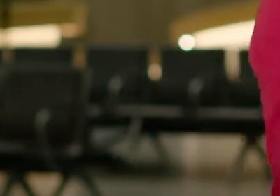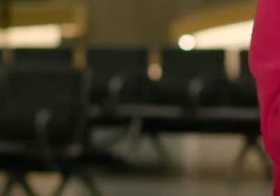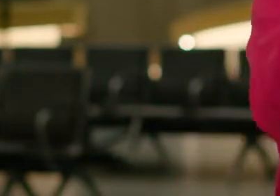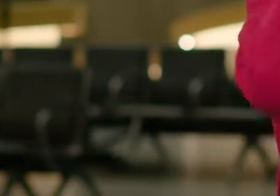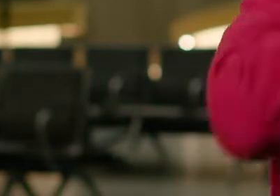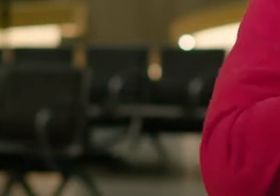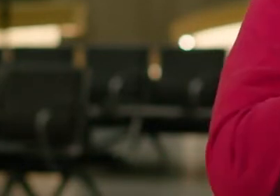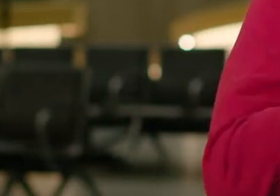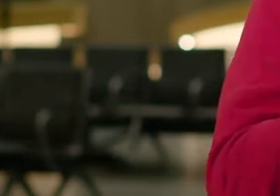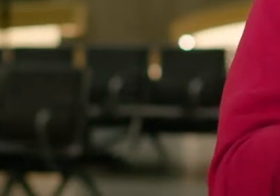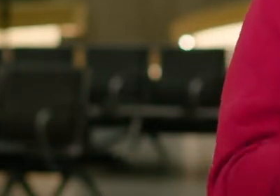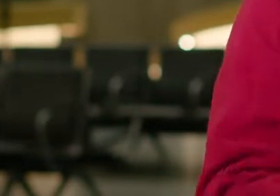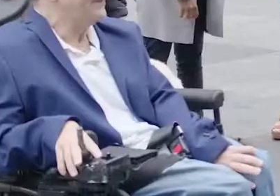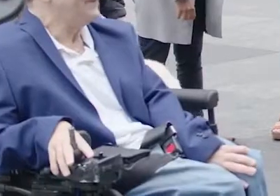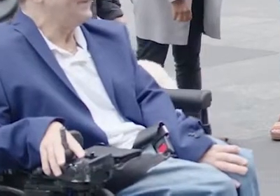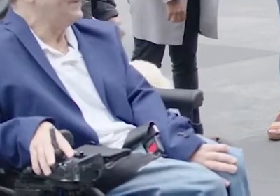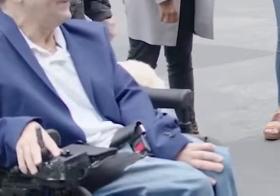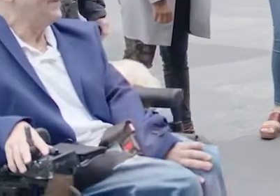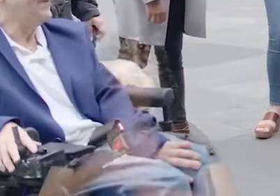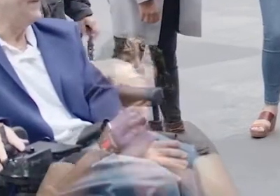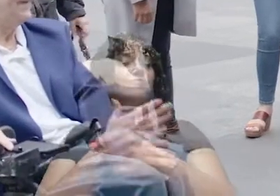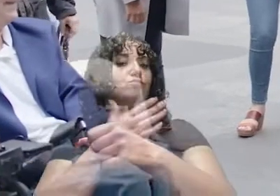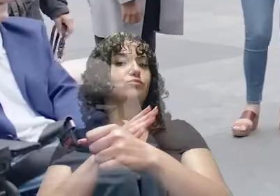make the workplace safe and inclusive for everyone.